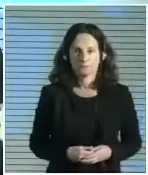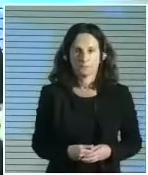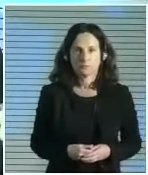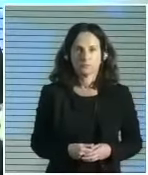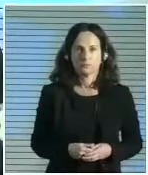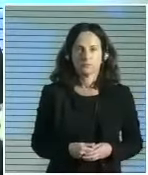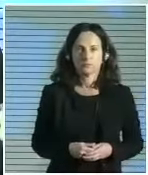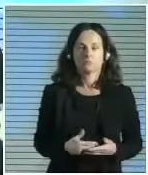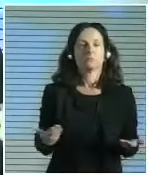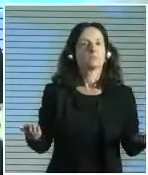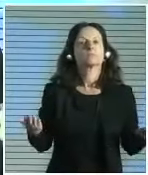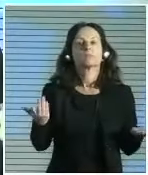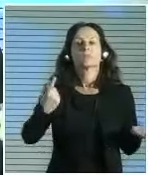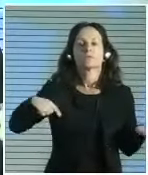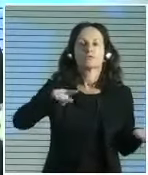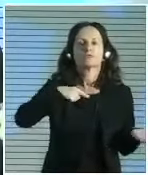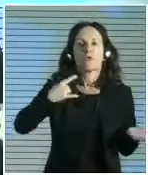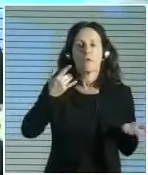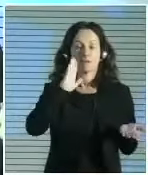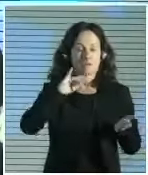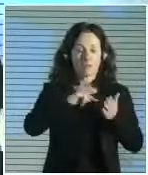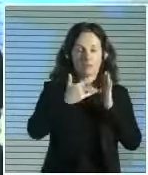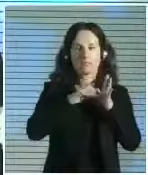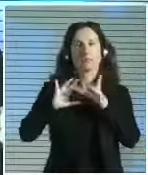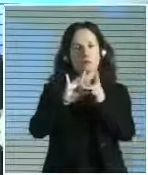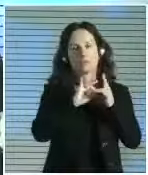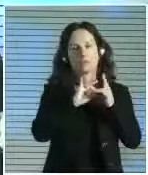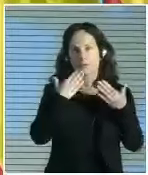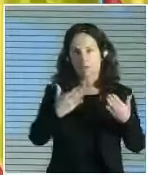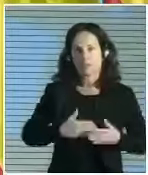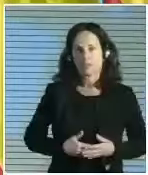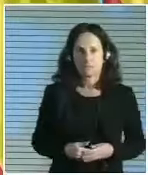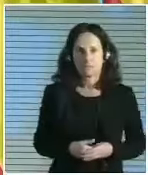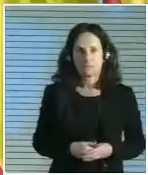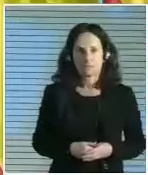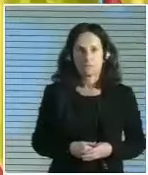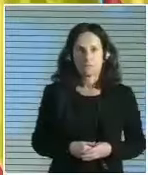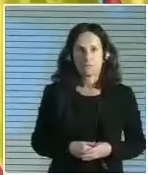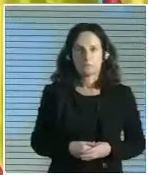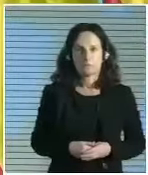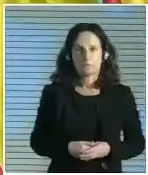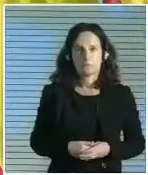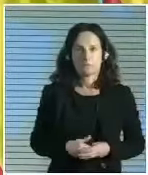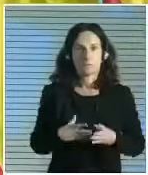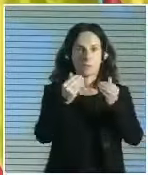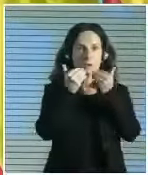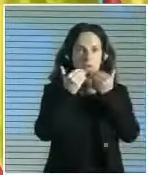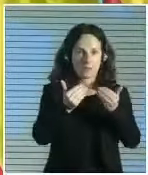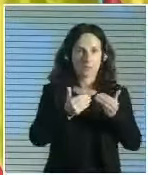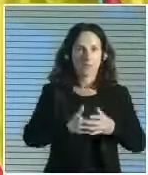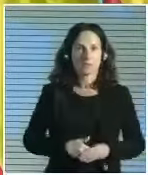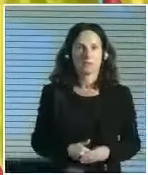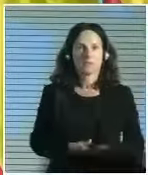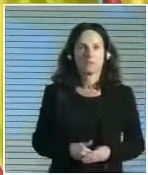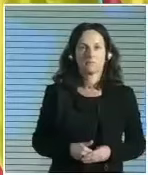in our interconnected systems there too. Thank you so much, Sam. It was great to have your contributions to develop the